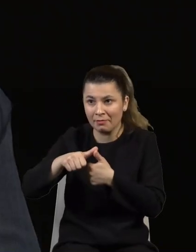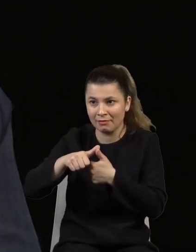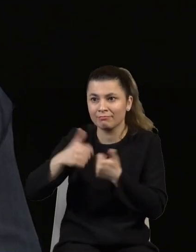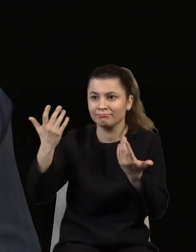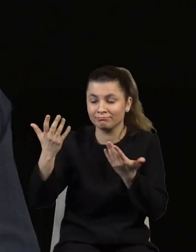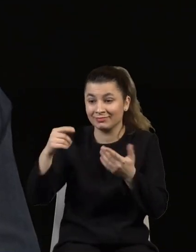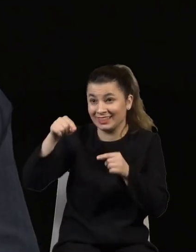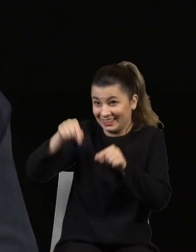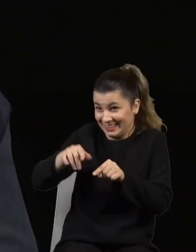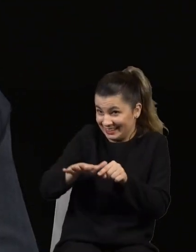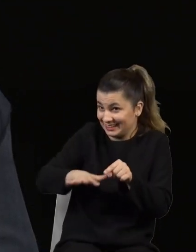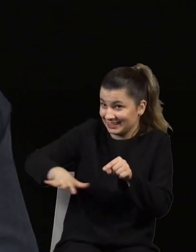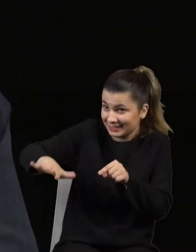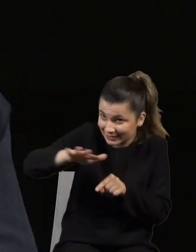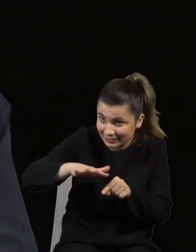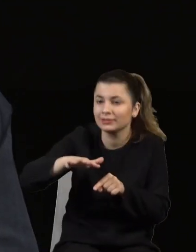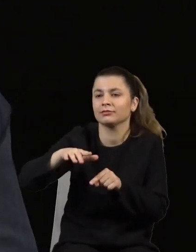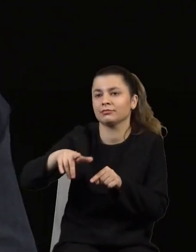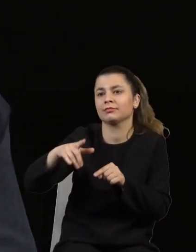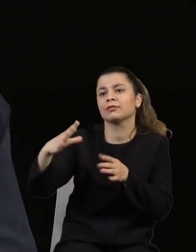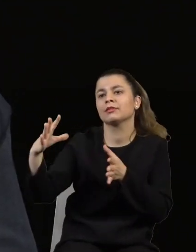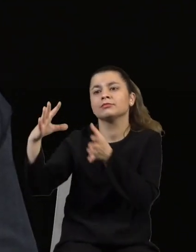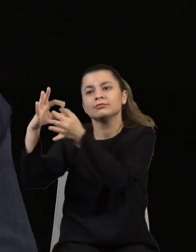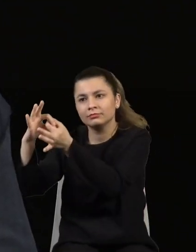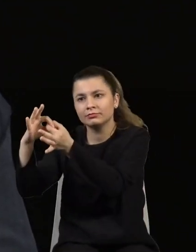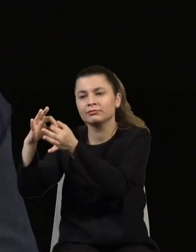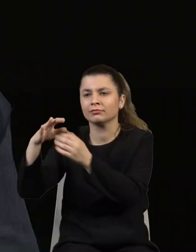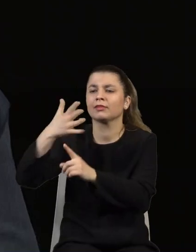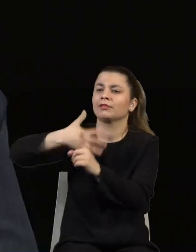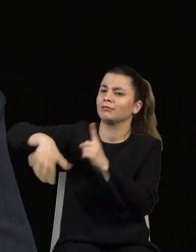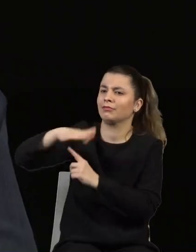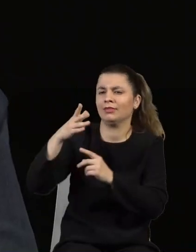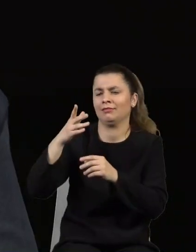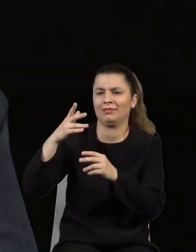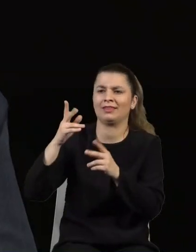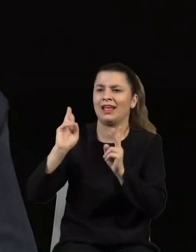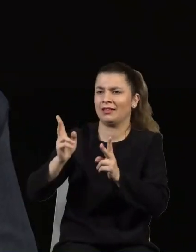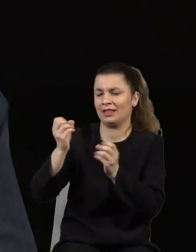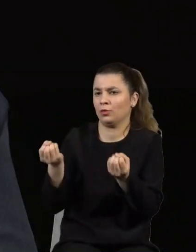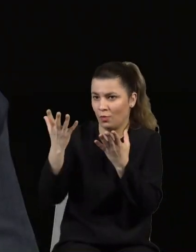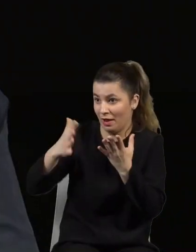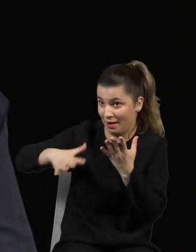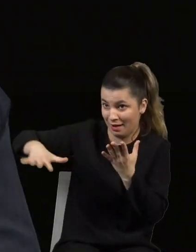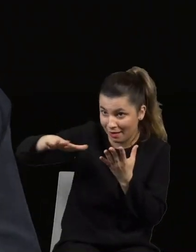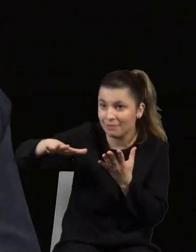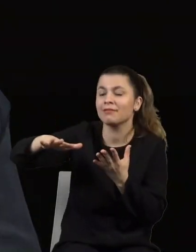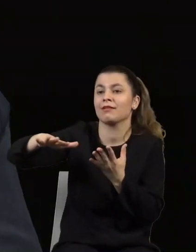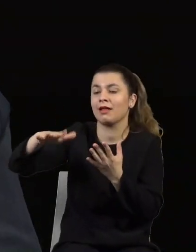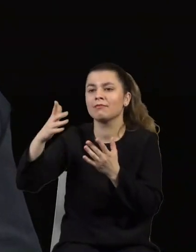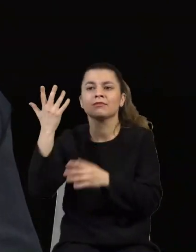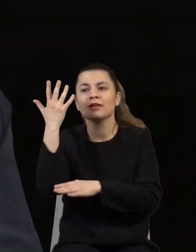and other forests and territories which are also useful to